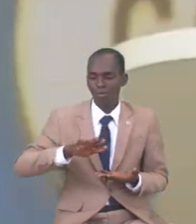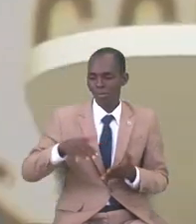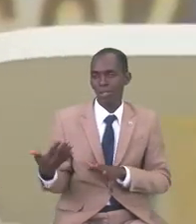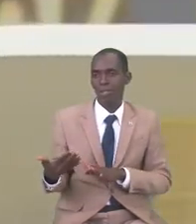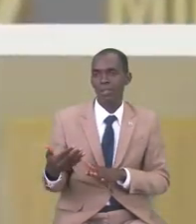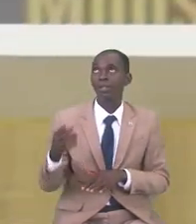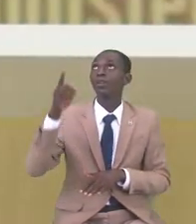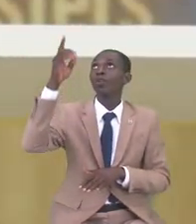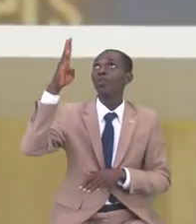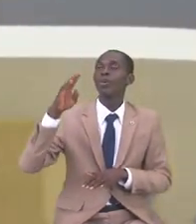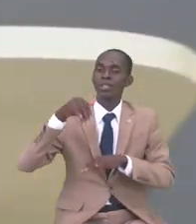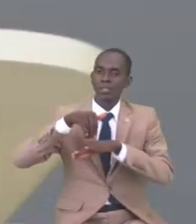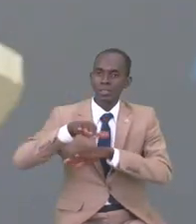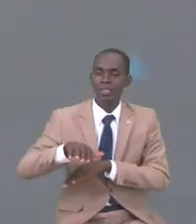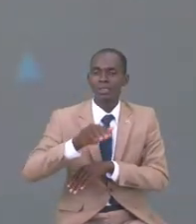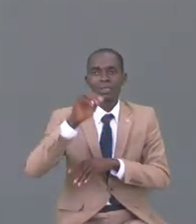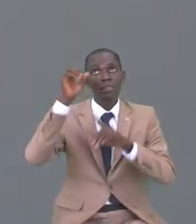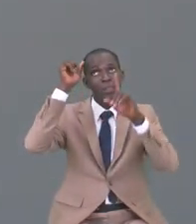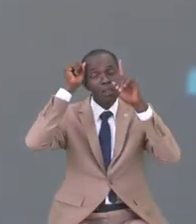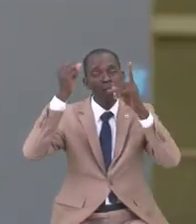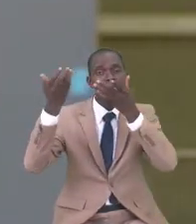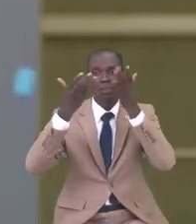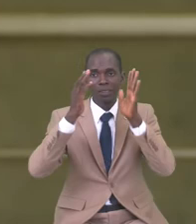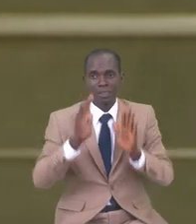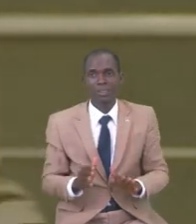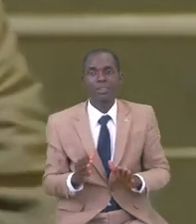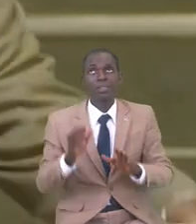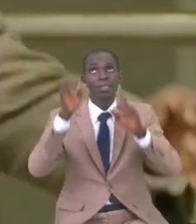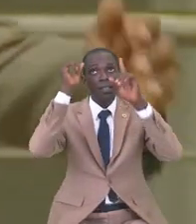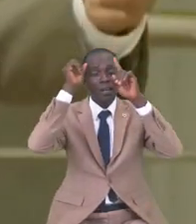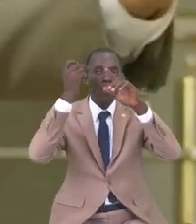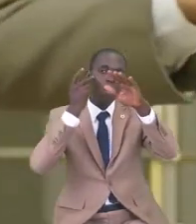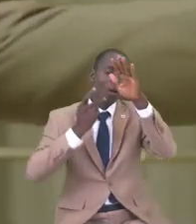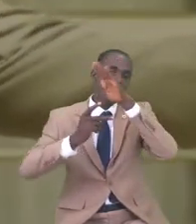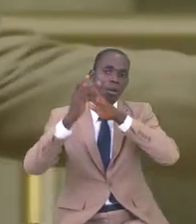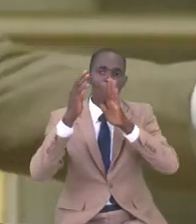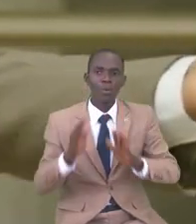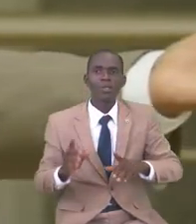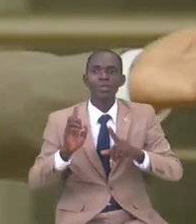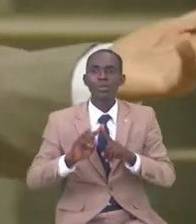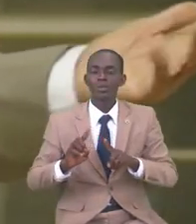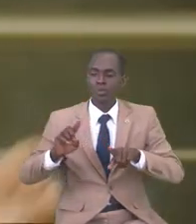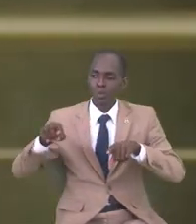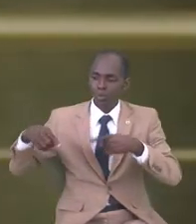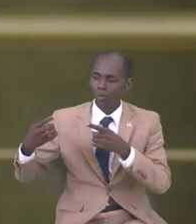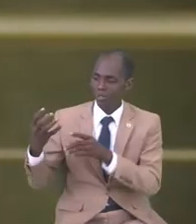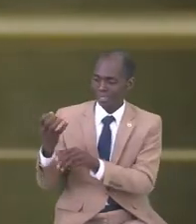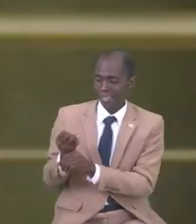sent his man, his servant, his prophet to go and get help